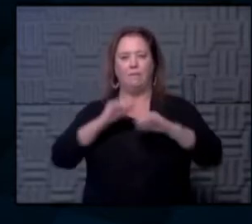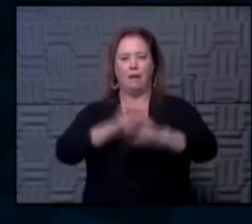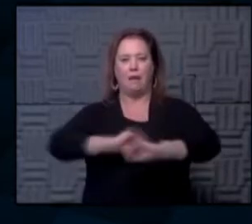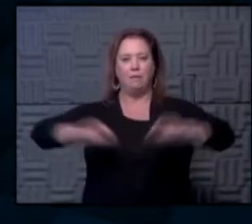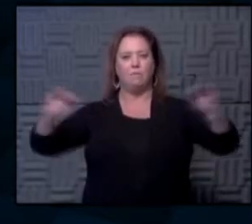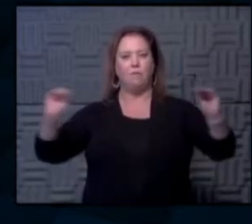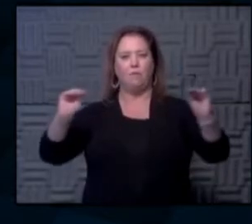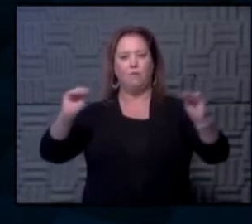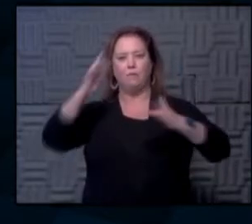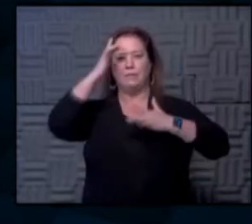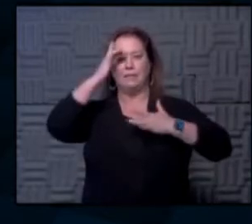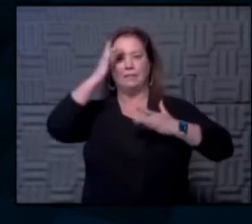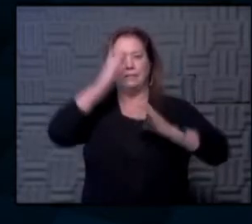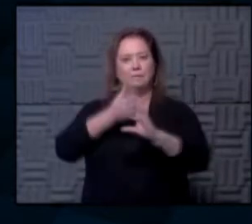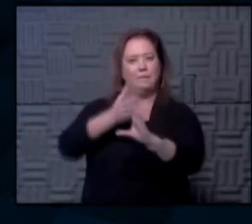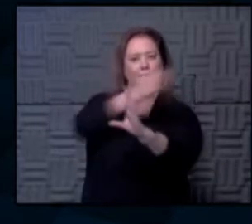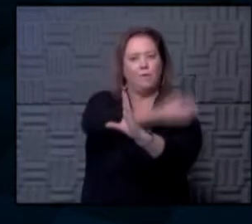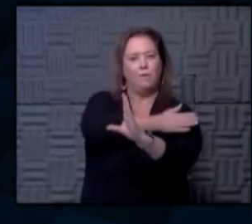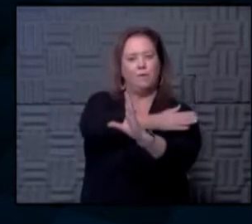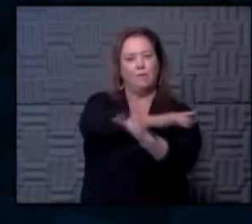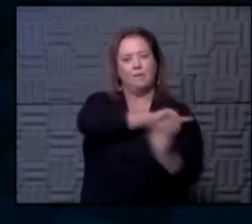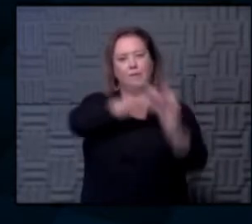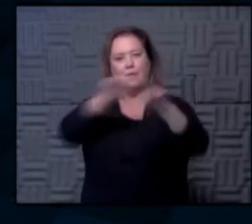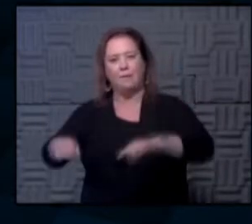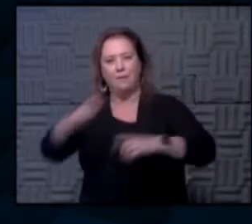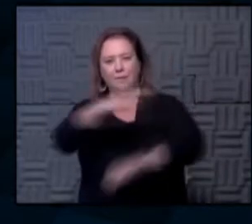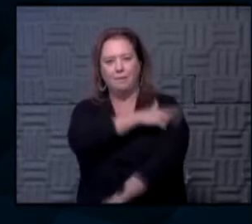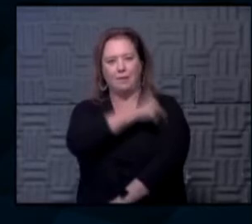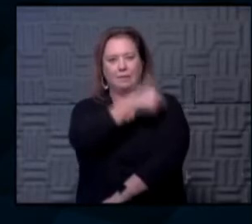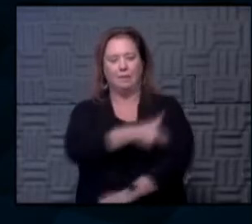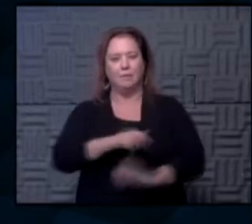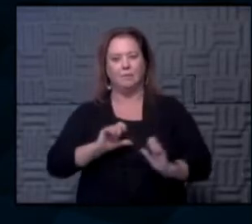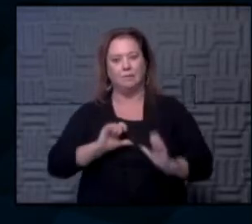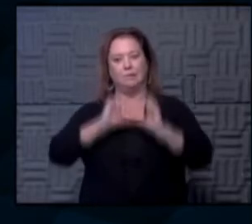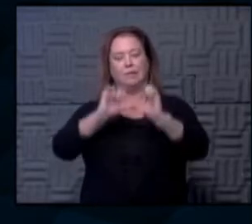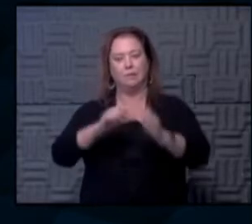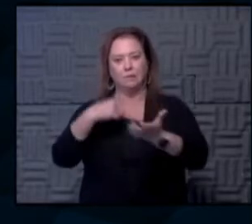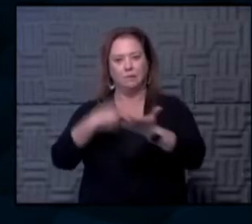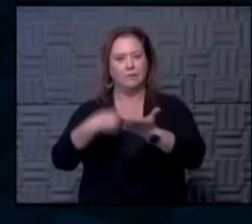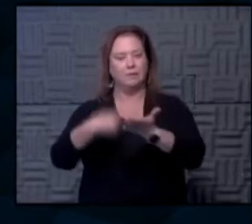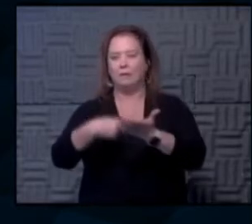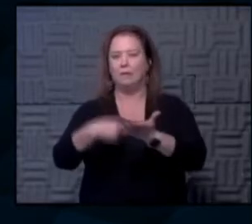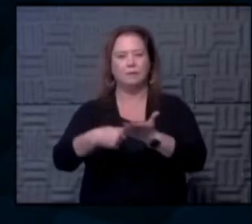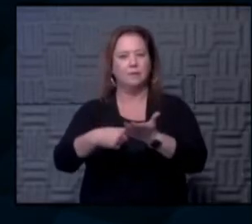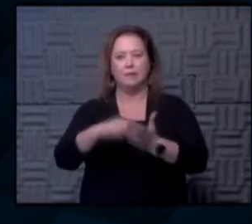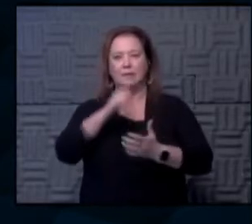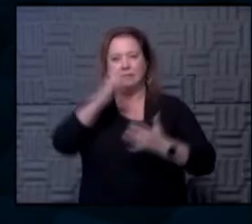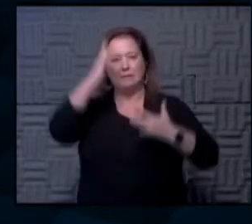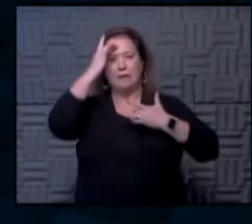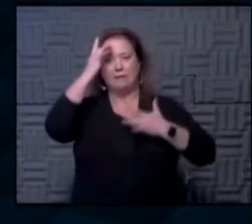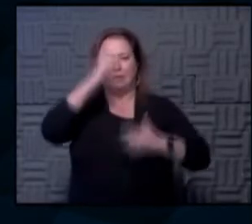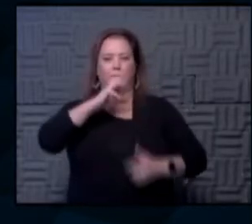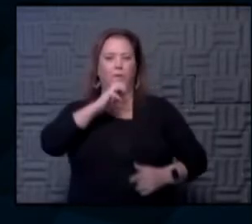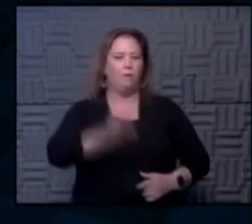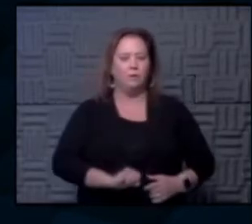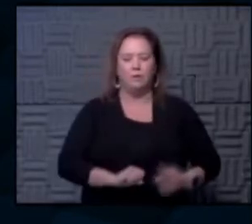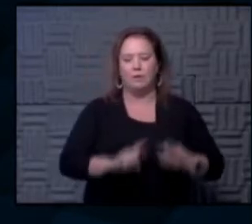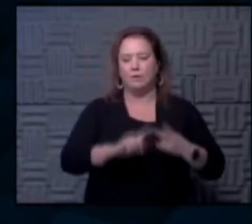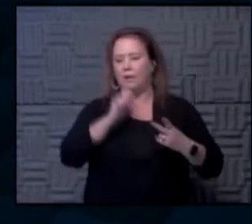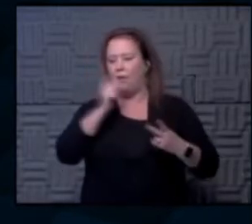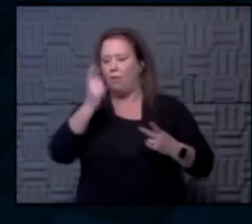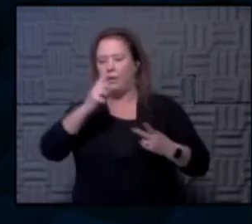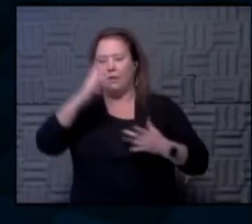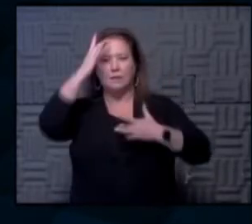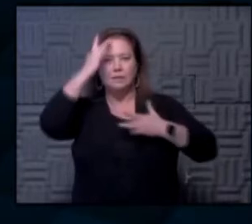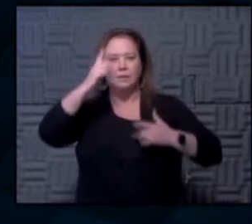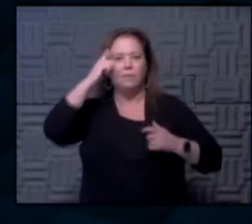no coexisting disease when they hit the hospital. So we continue to talk about the fact that this is not just a disease of the elderly, not just a disease